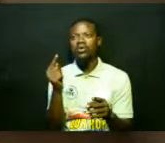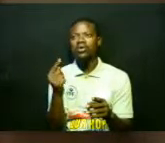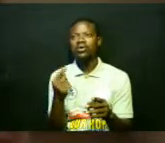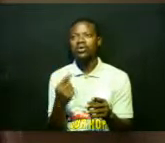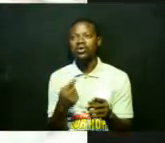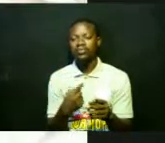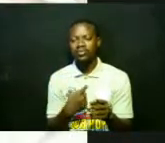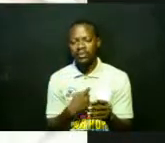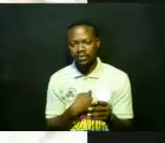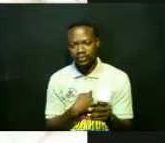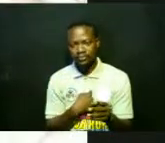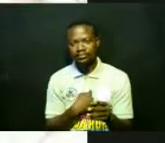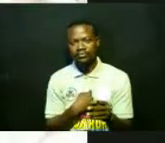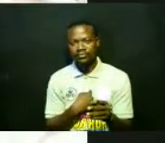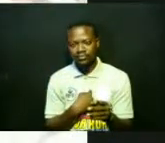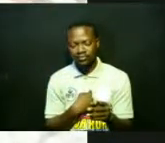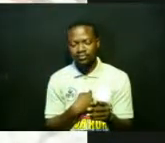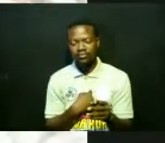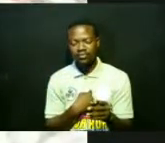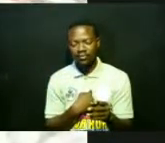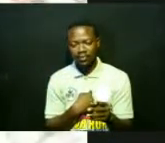for me.